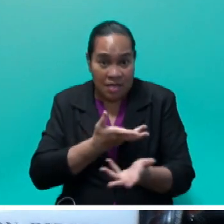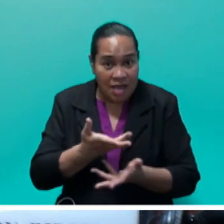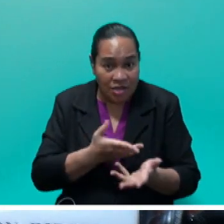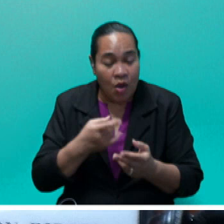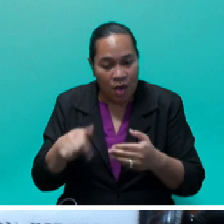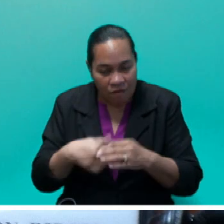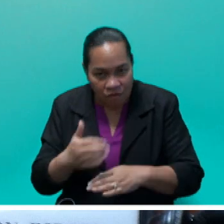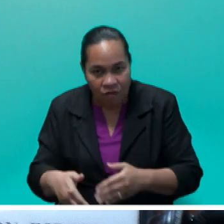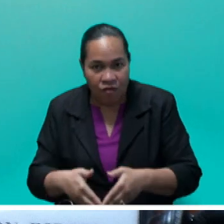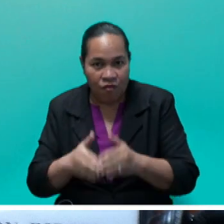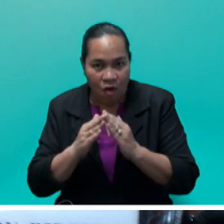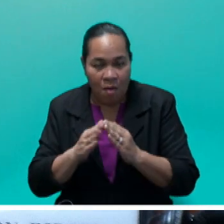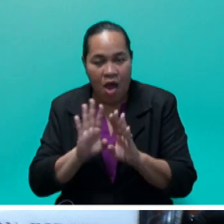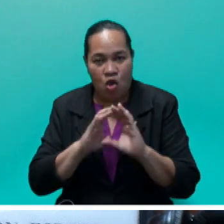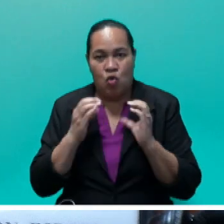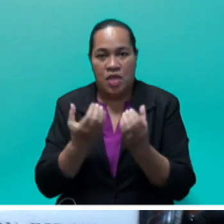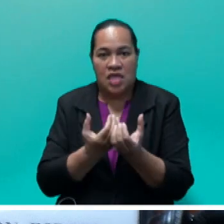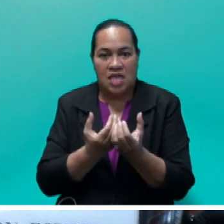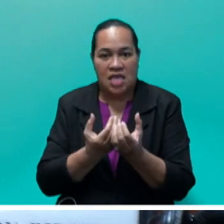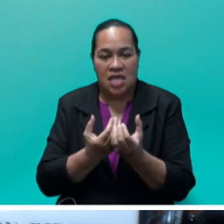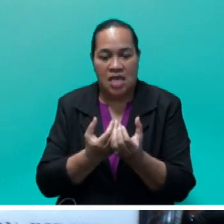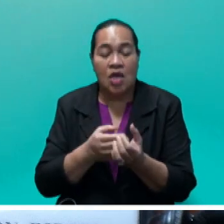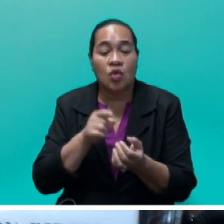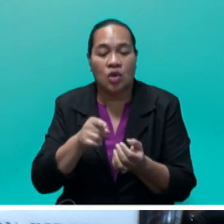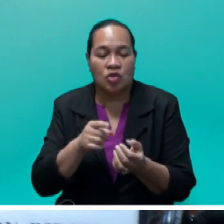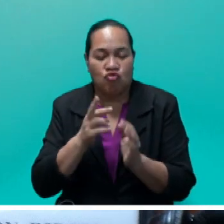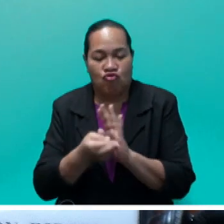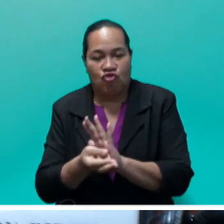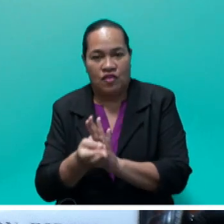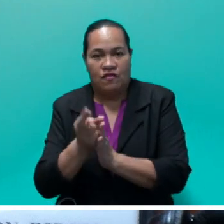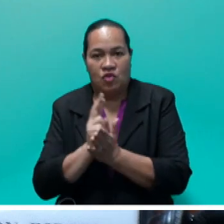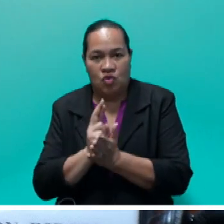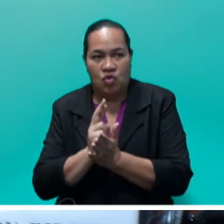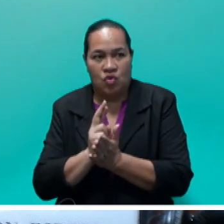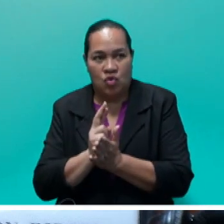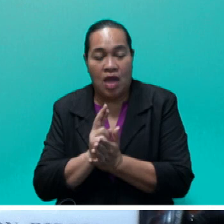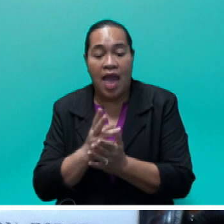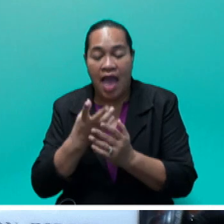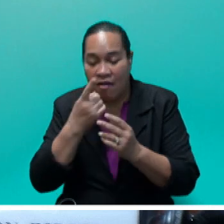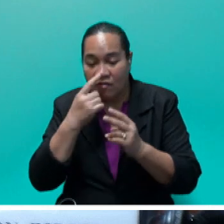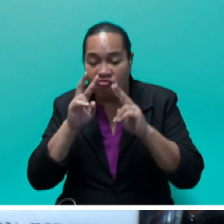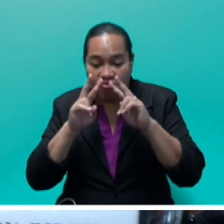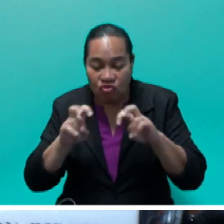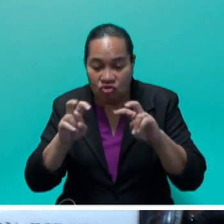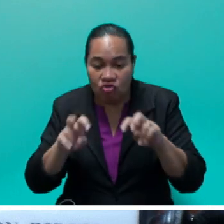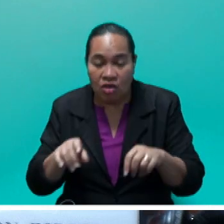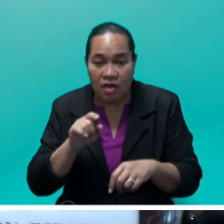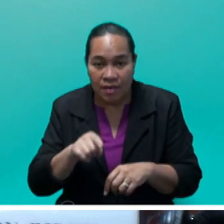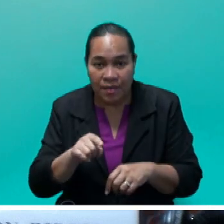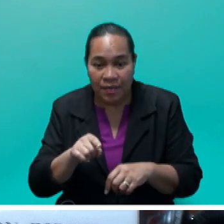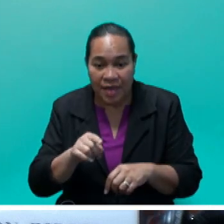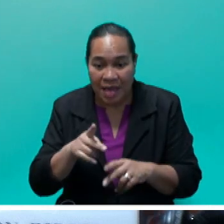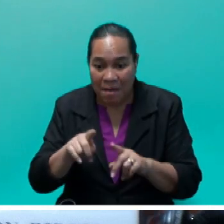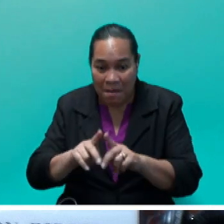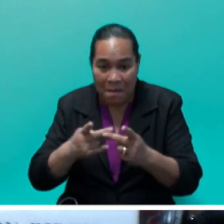formed a committee that's to review and have a look at the heritage